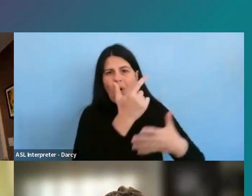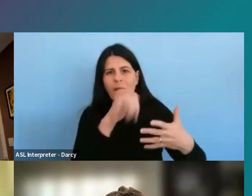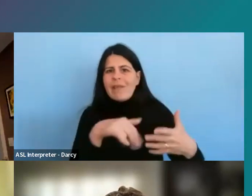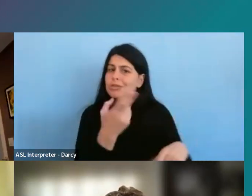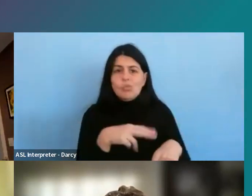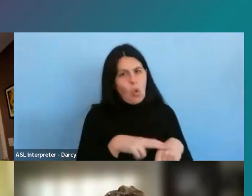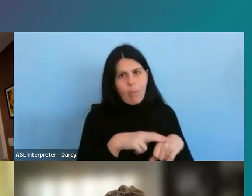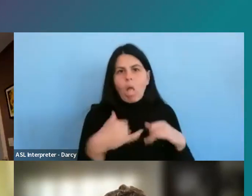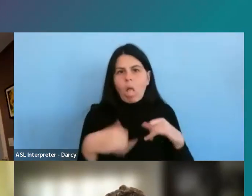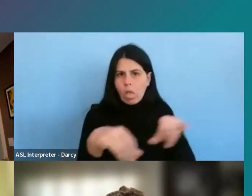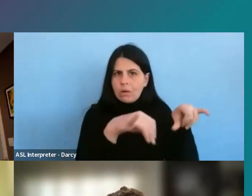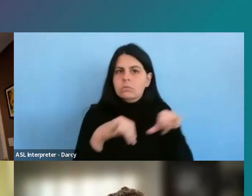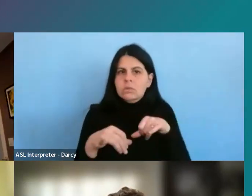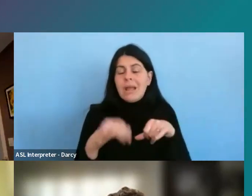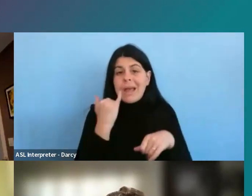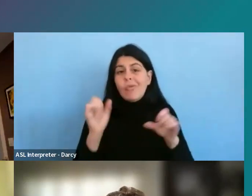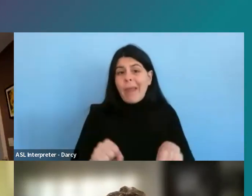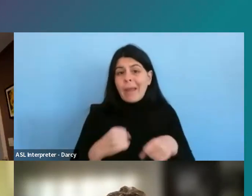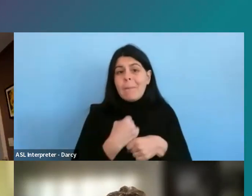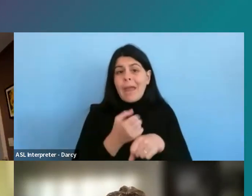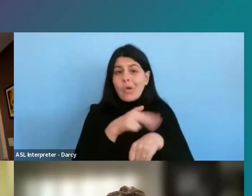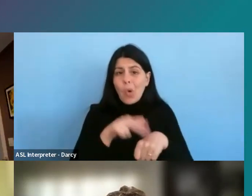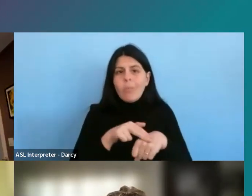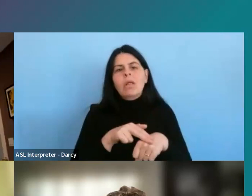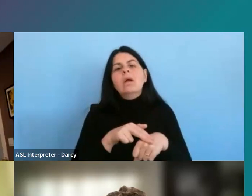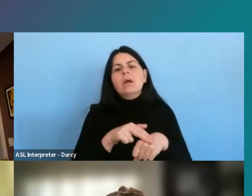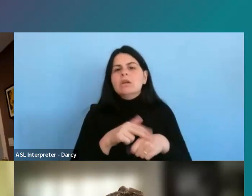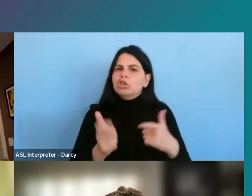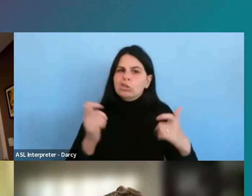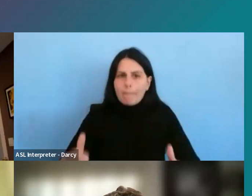step forward. Thank you so much for that.